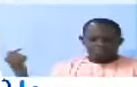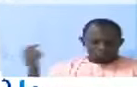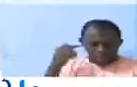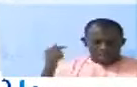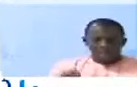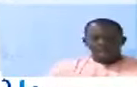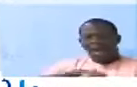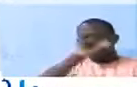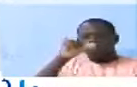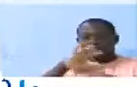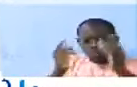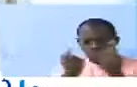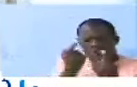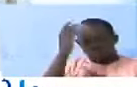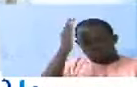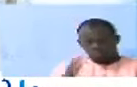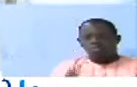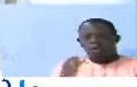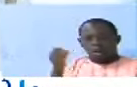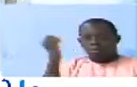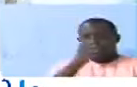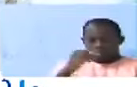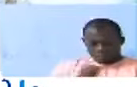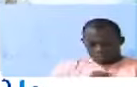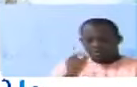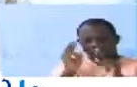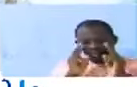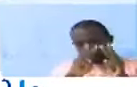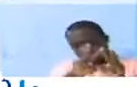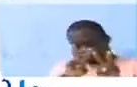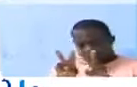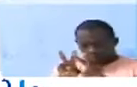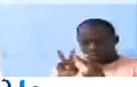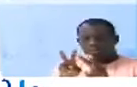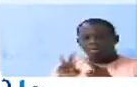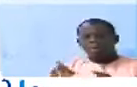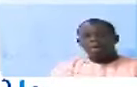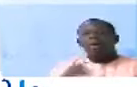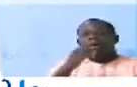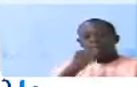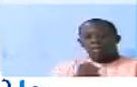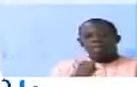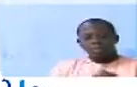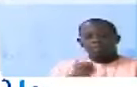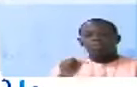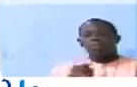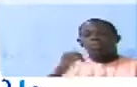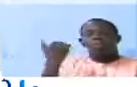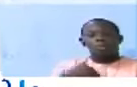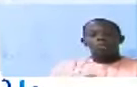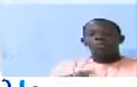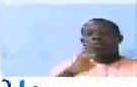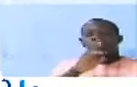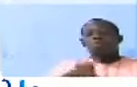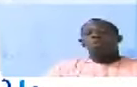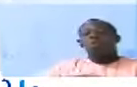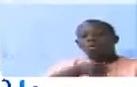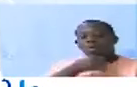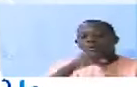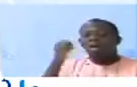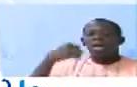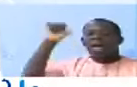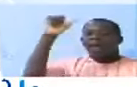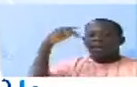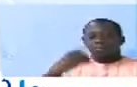this is something true because I witnessed it. He beat people who were even older than me. He